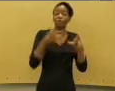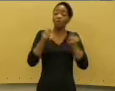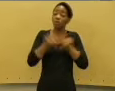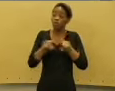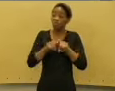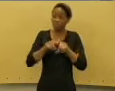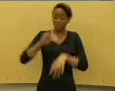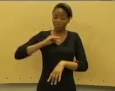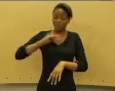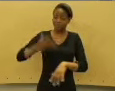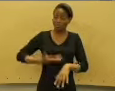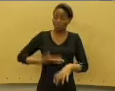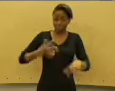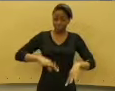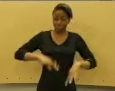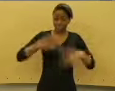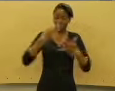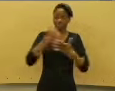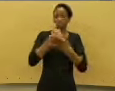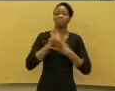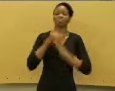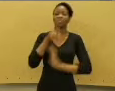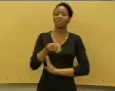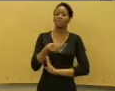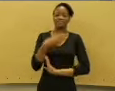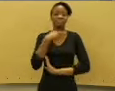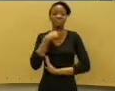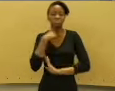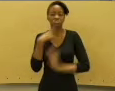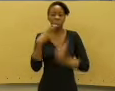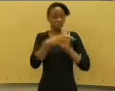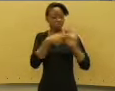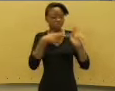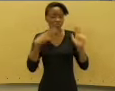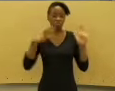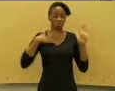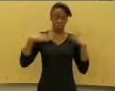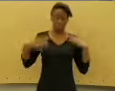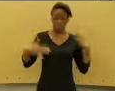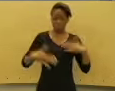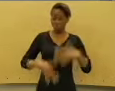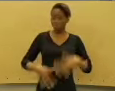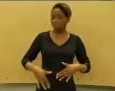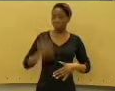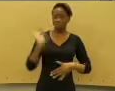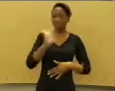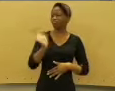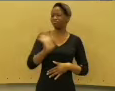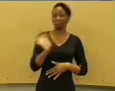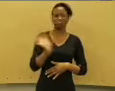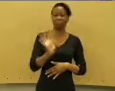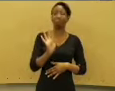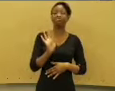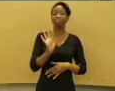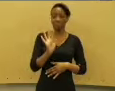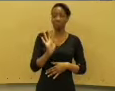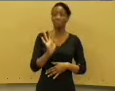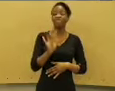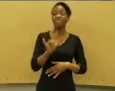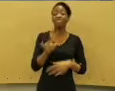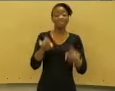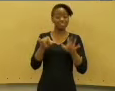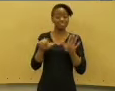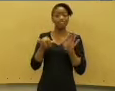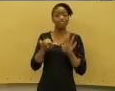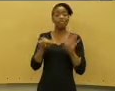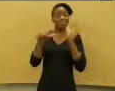you know. And the shame and the stigma of touching yourself belongs to other people, because at the end of the day, your sexual pleasure is your